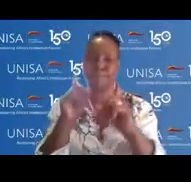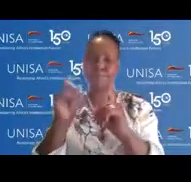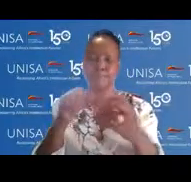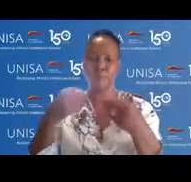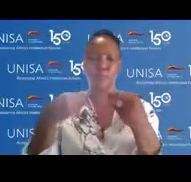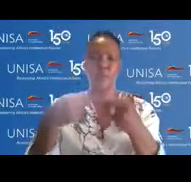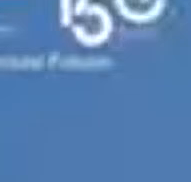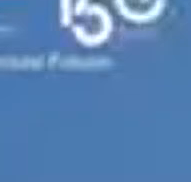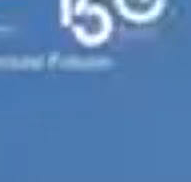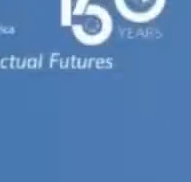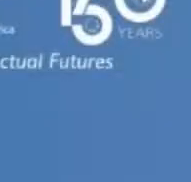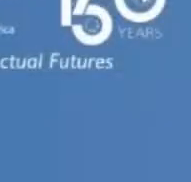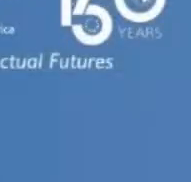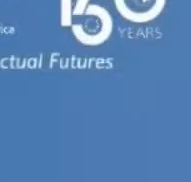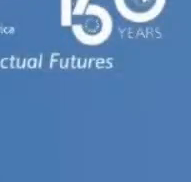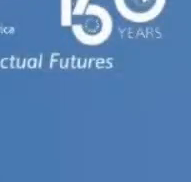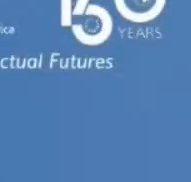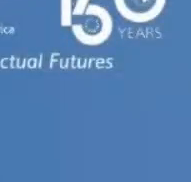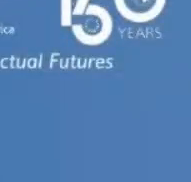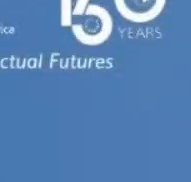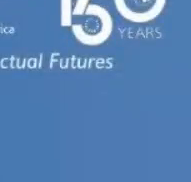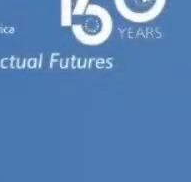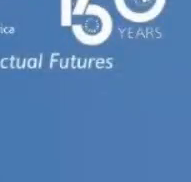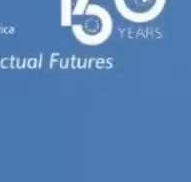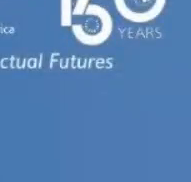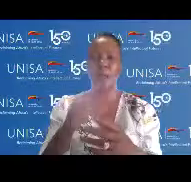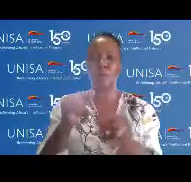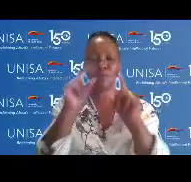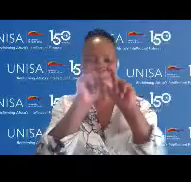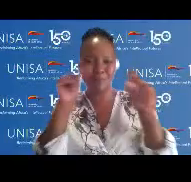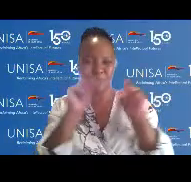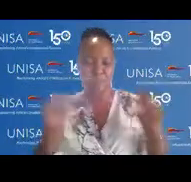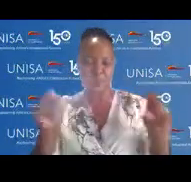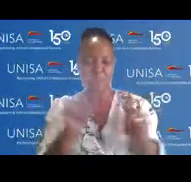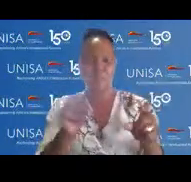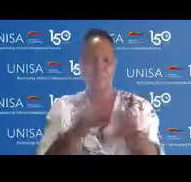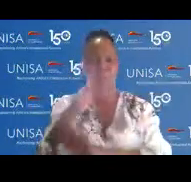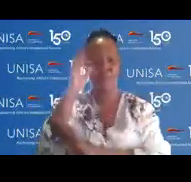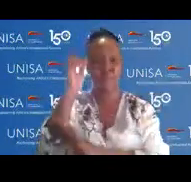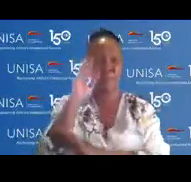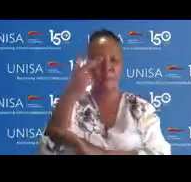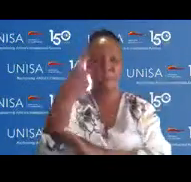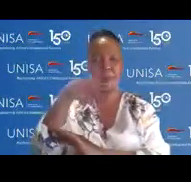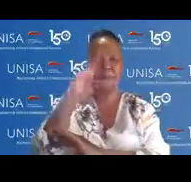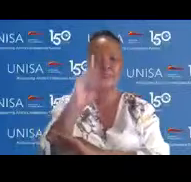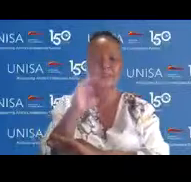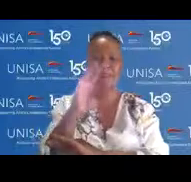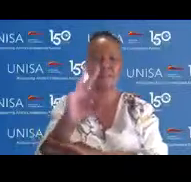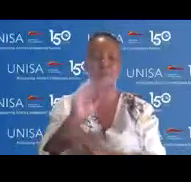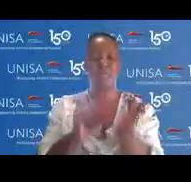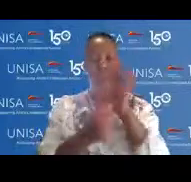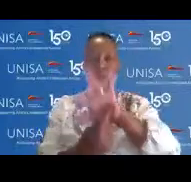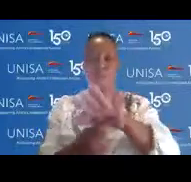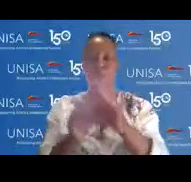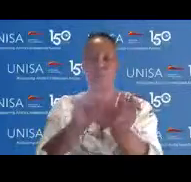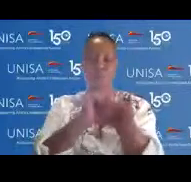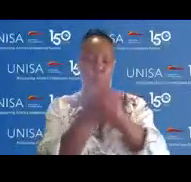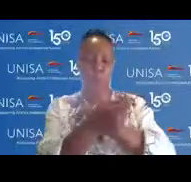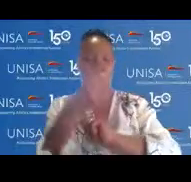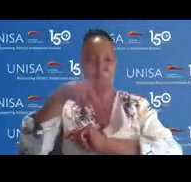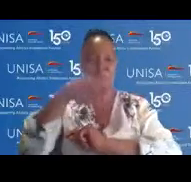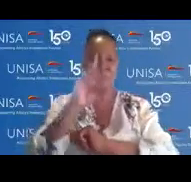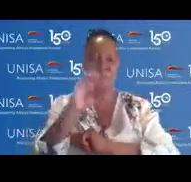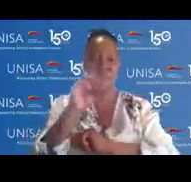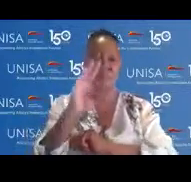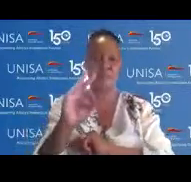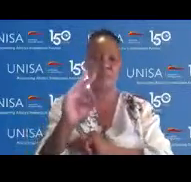invigilator. I just want to highlight, students, remember the PDF that they showed you how to convert to PDF. That's all more for